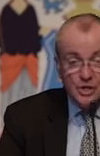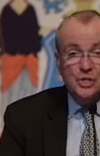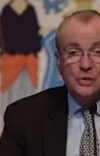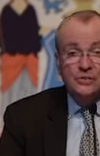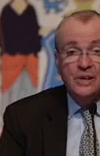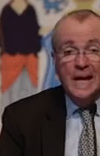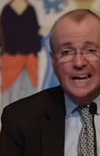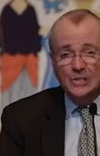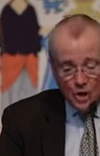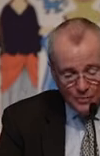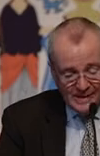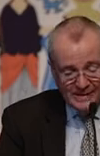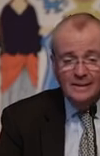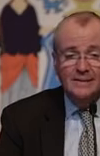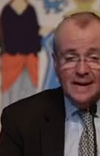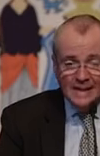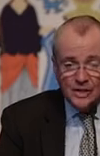Banking and Insurance at